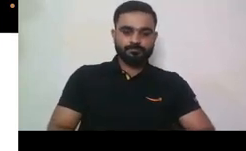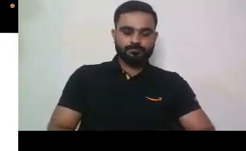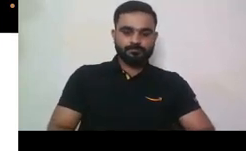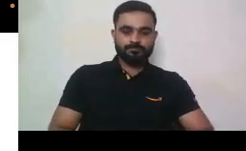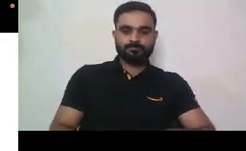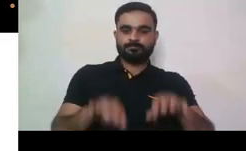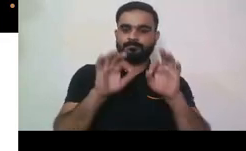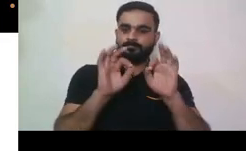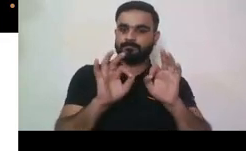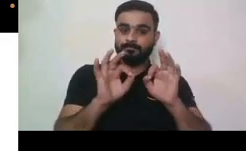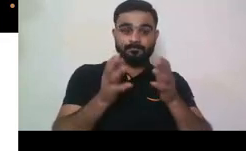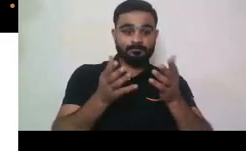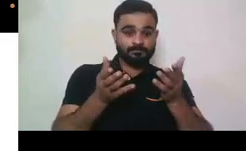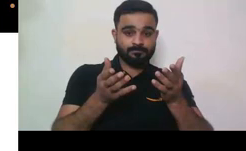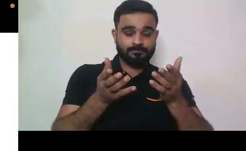Nice.